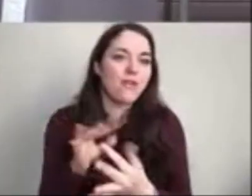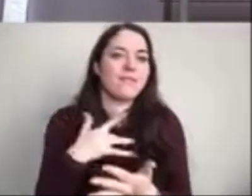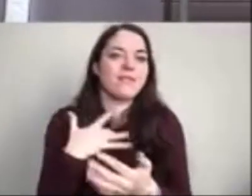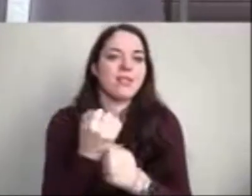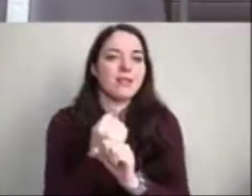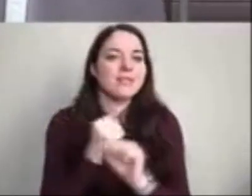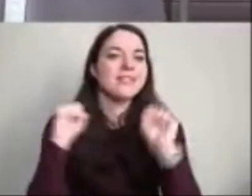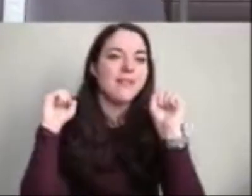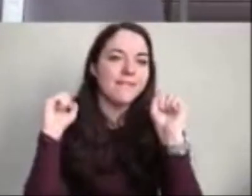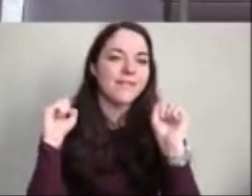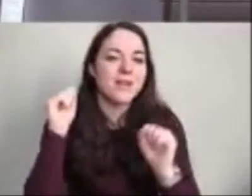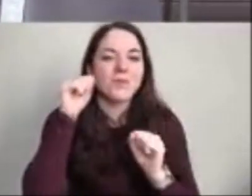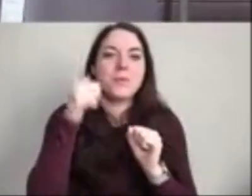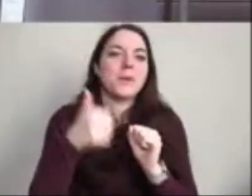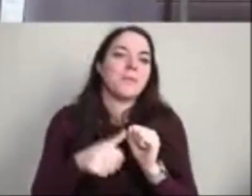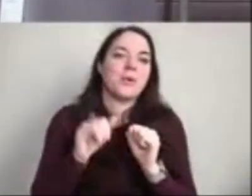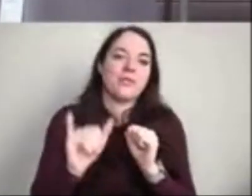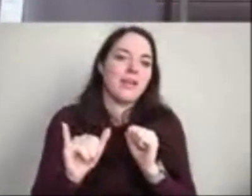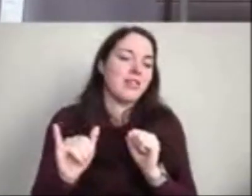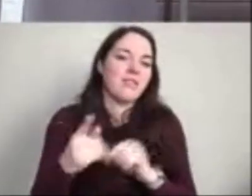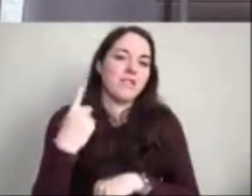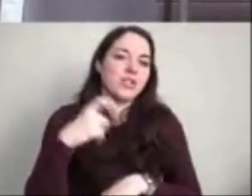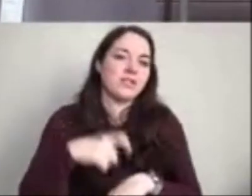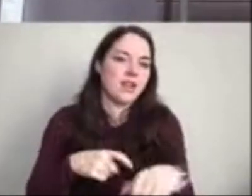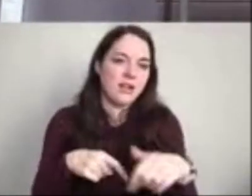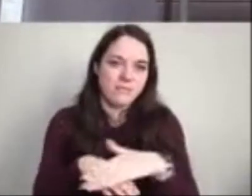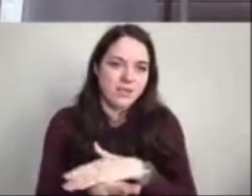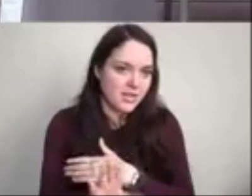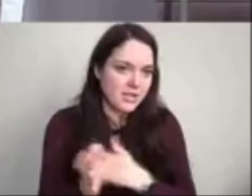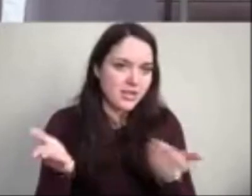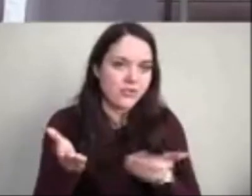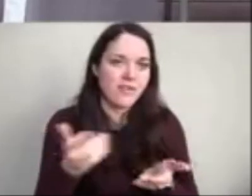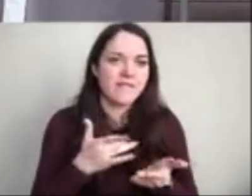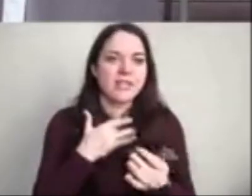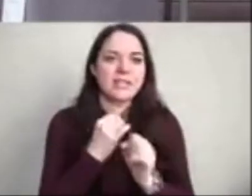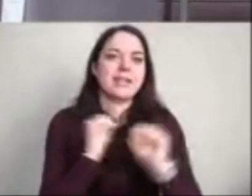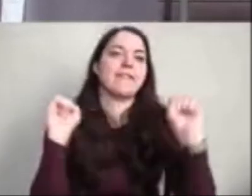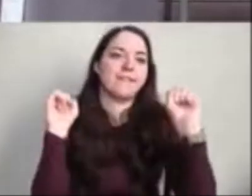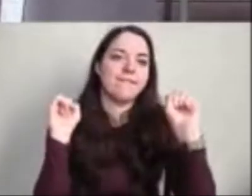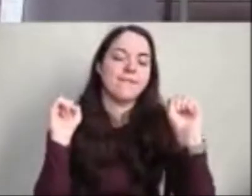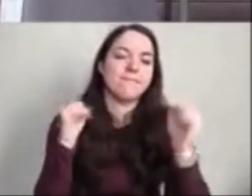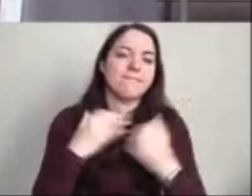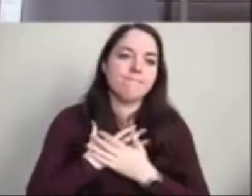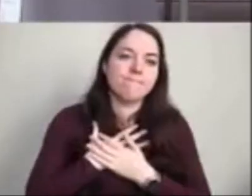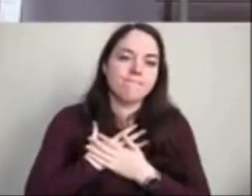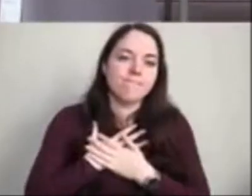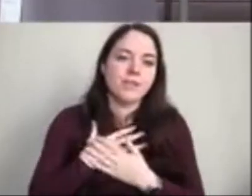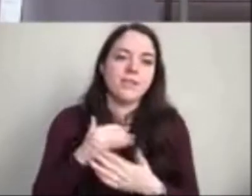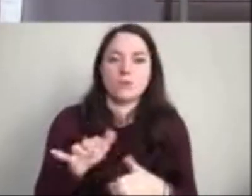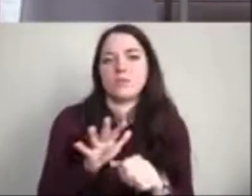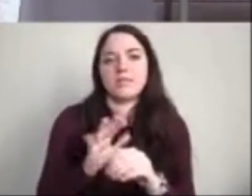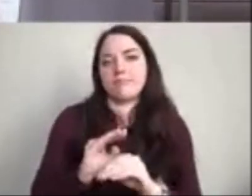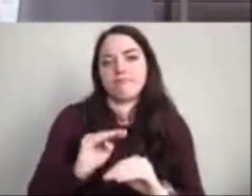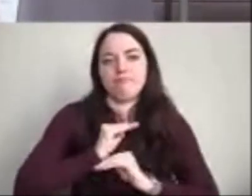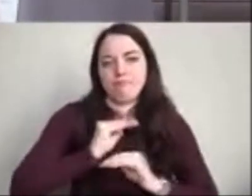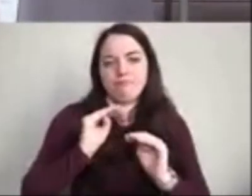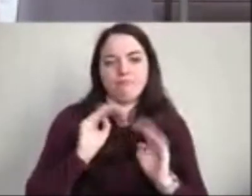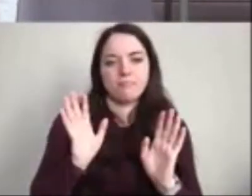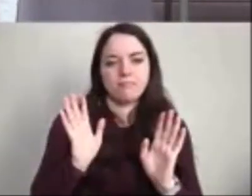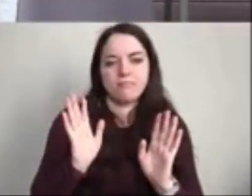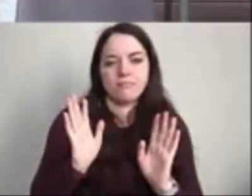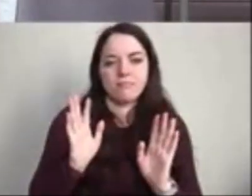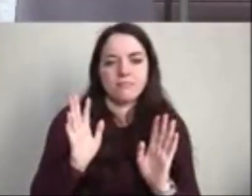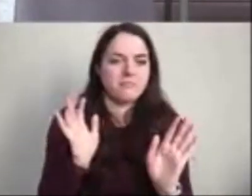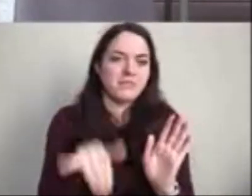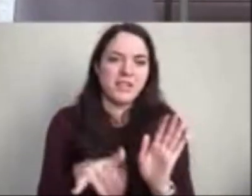I remember that very clearly walking in the door. I felt very safe. So that was enough for me. To feel safe was enough for